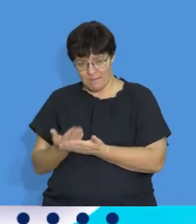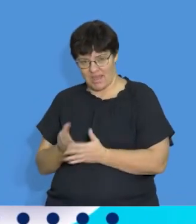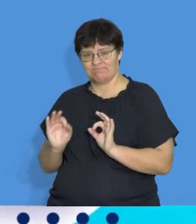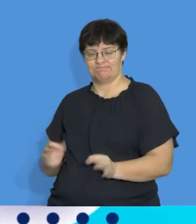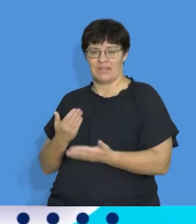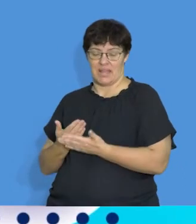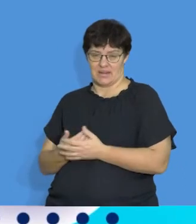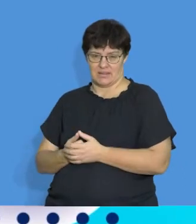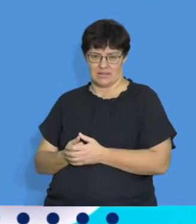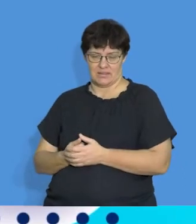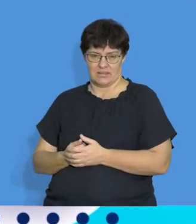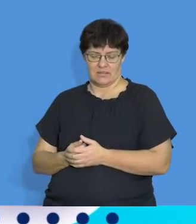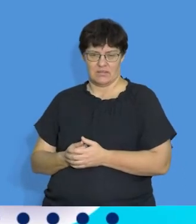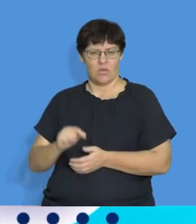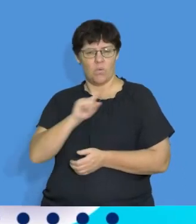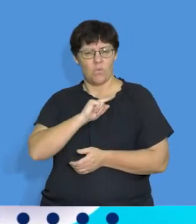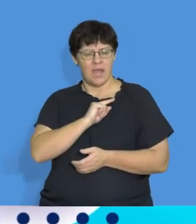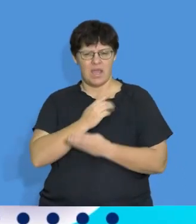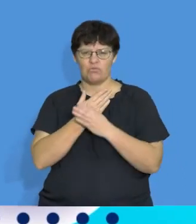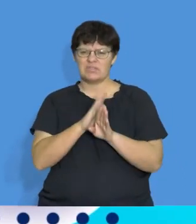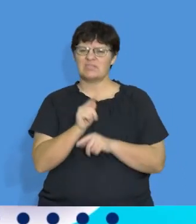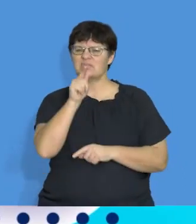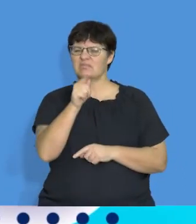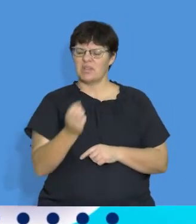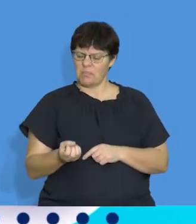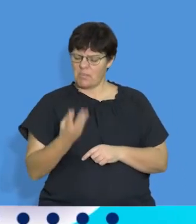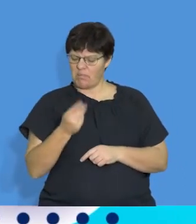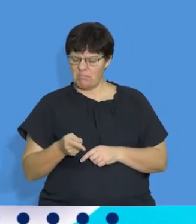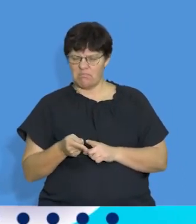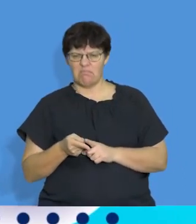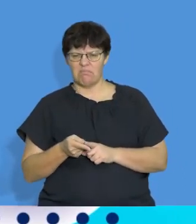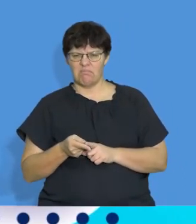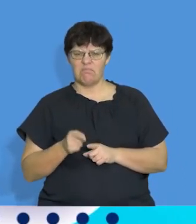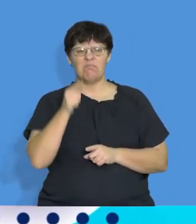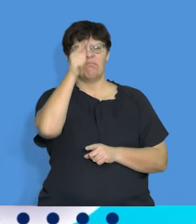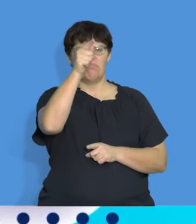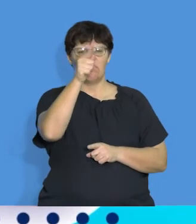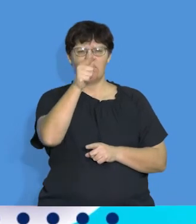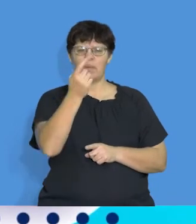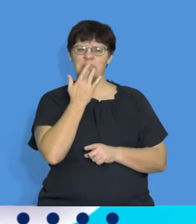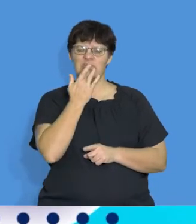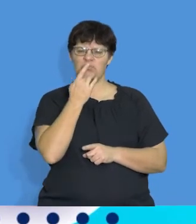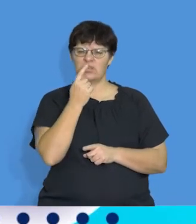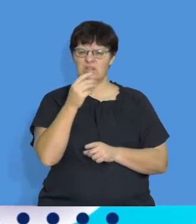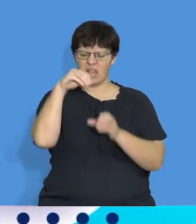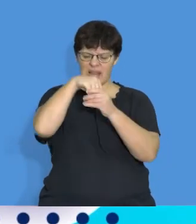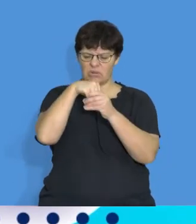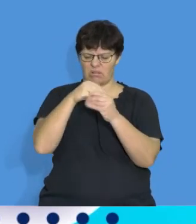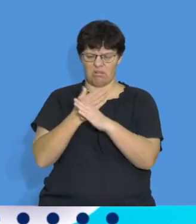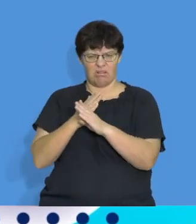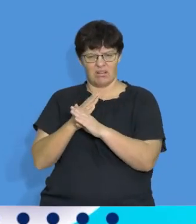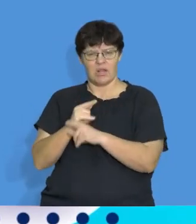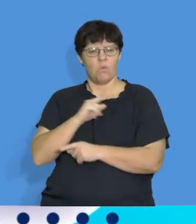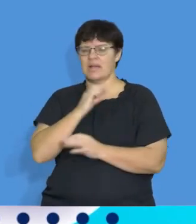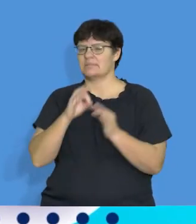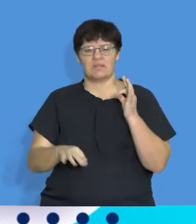do we add the resistance of the light bulb to that of the battery, which is the internal resistance? It's simple.